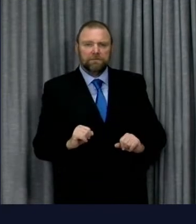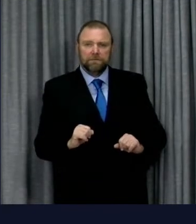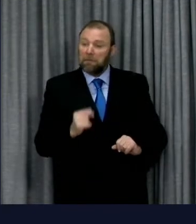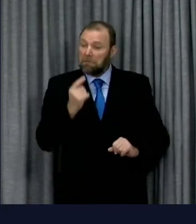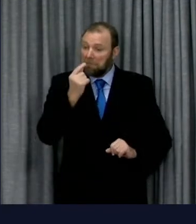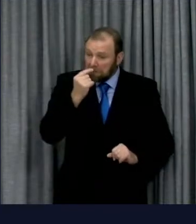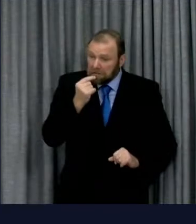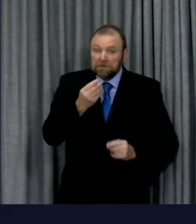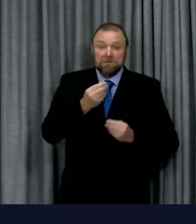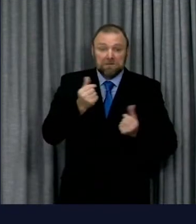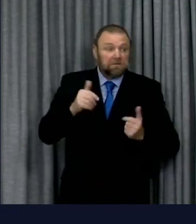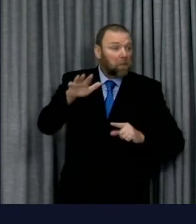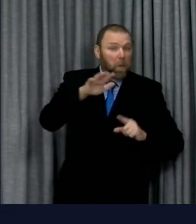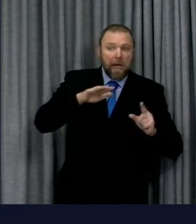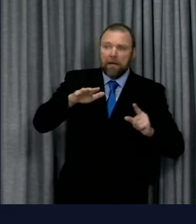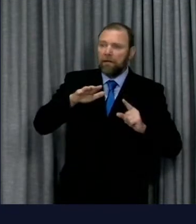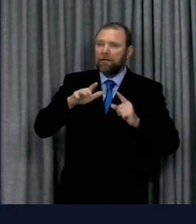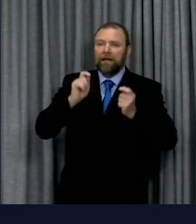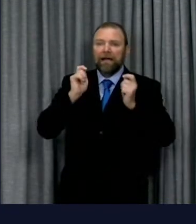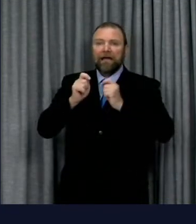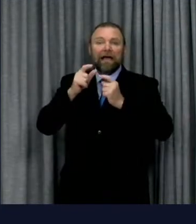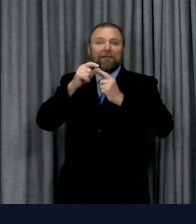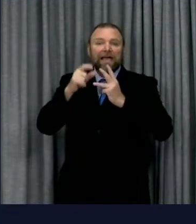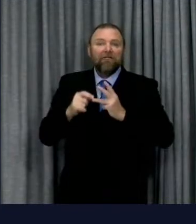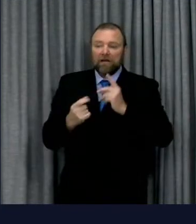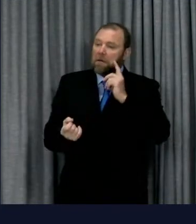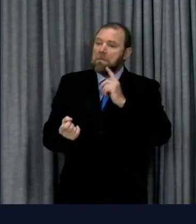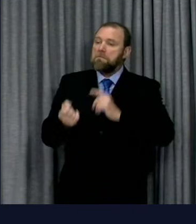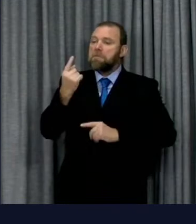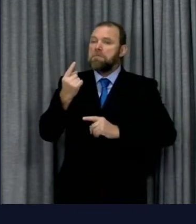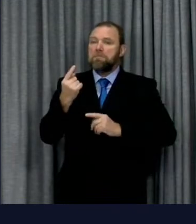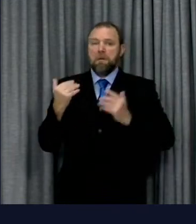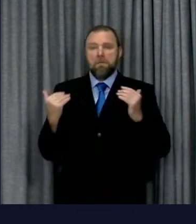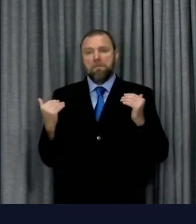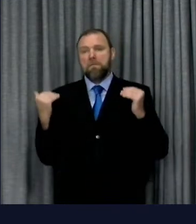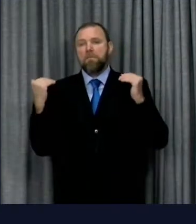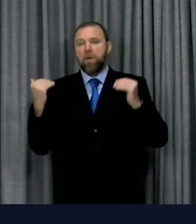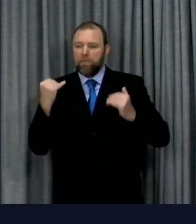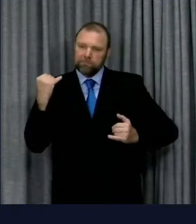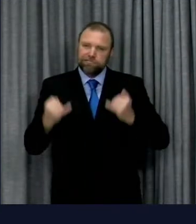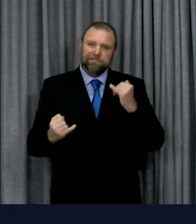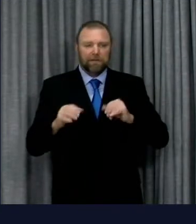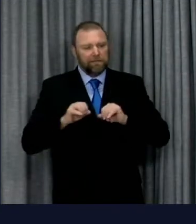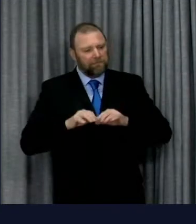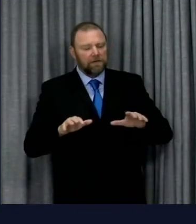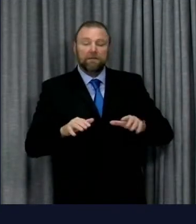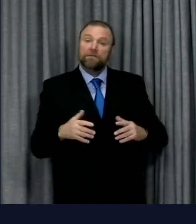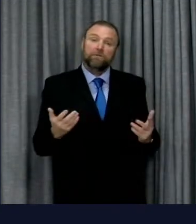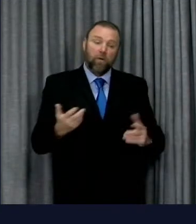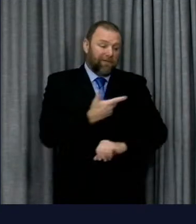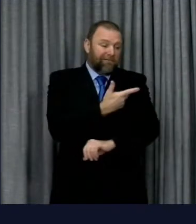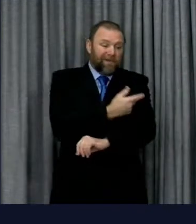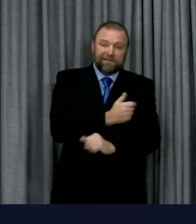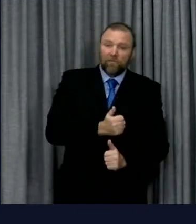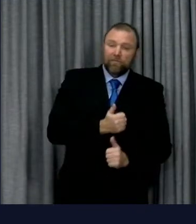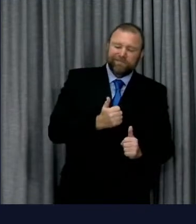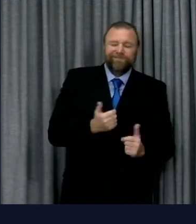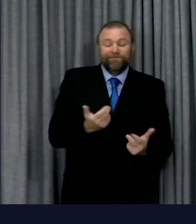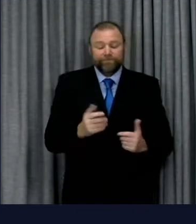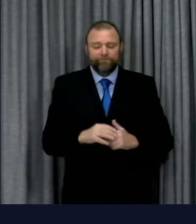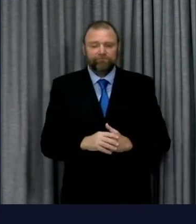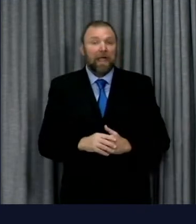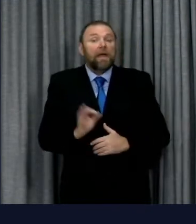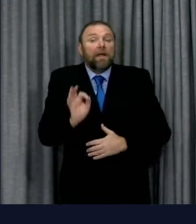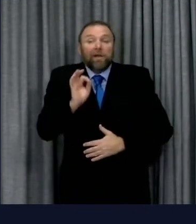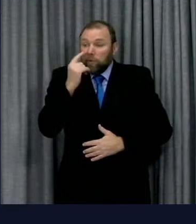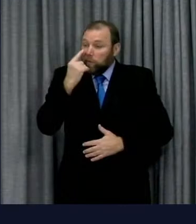more severe than Omicron, and where the vaccine escape would be greater. So there's no sign of that. There's no evidence of that.